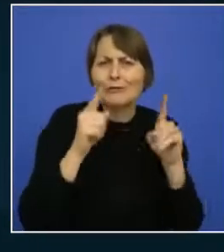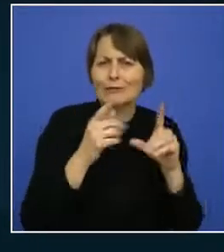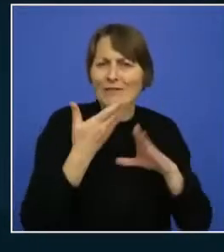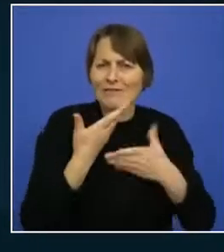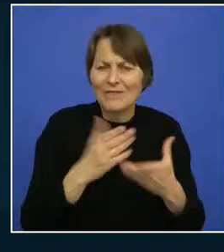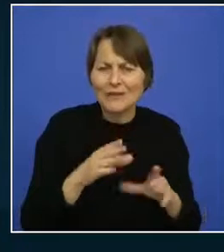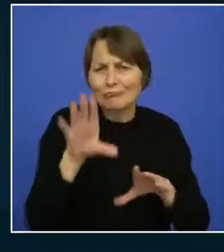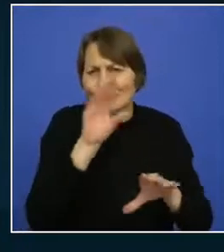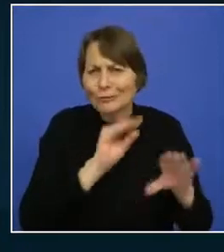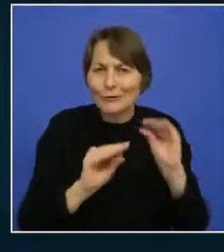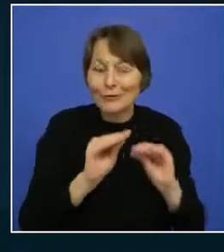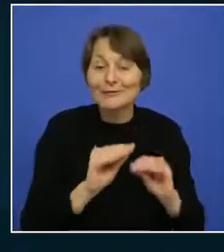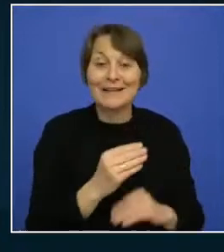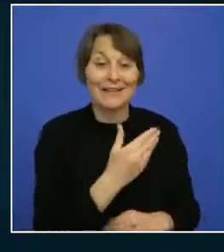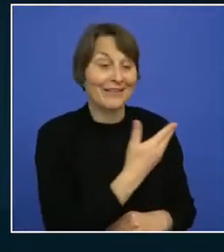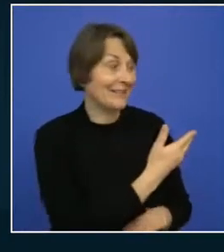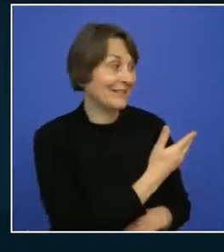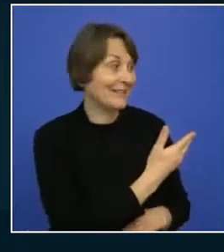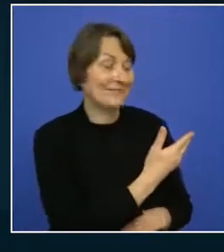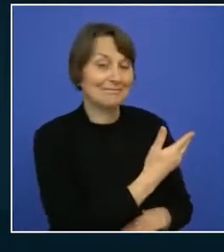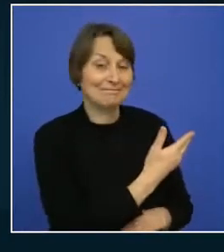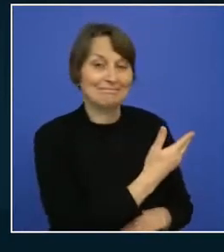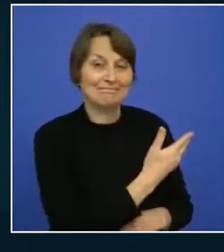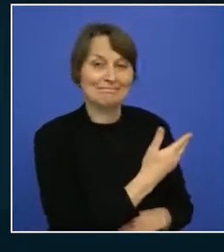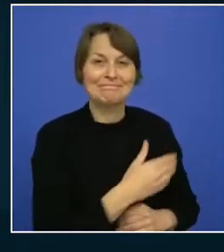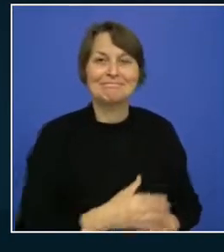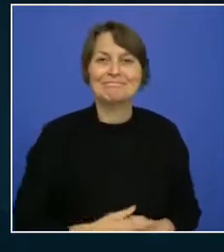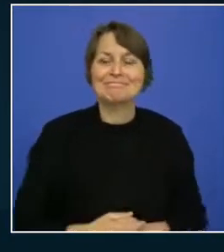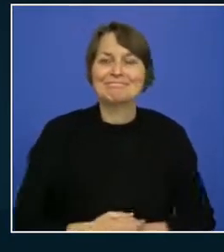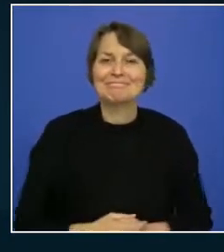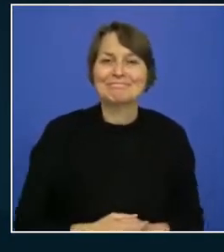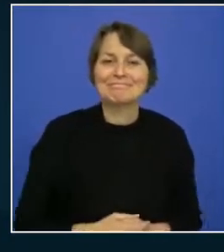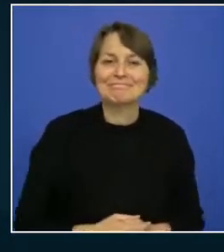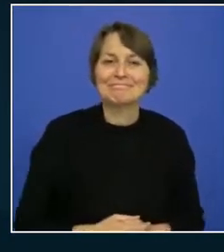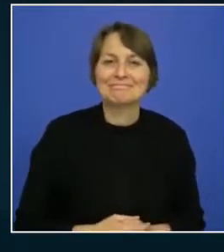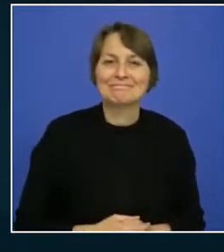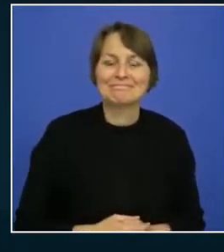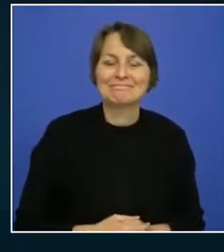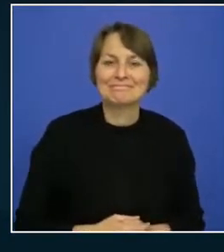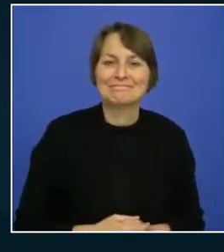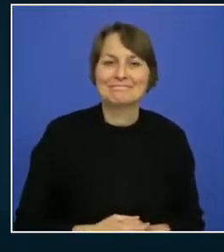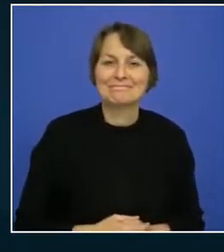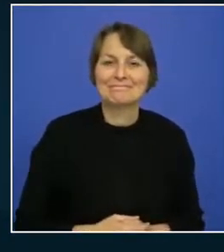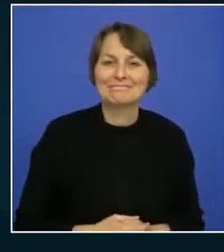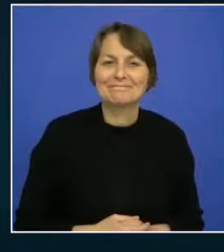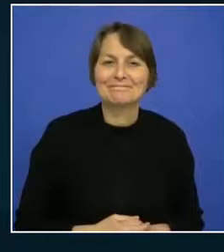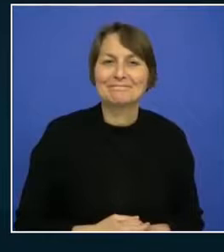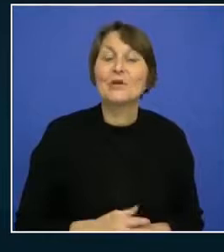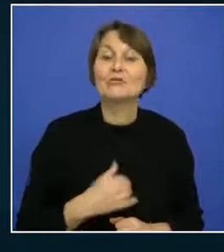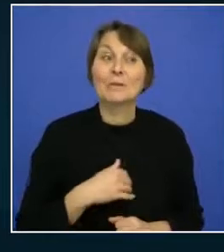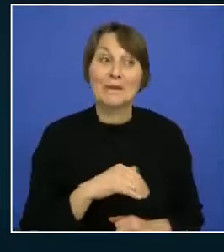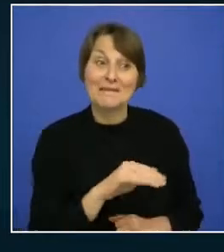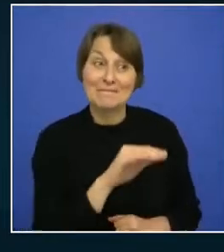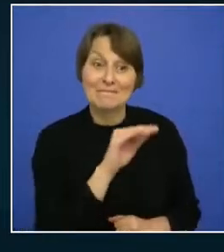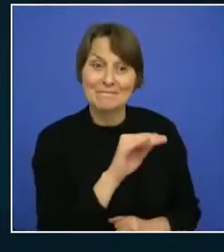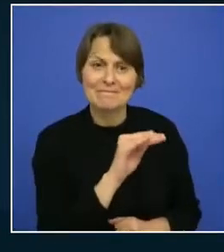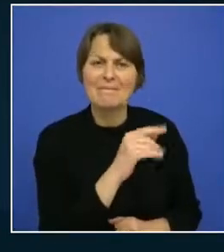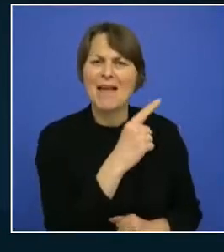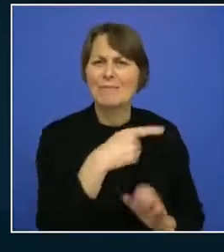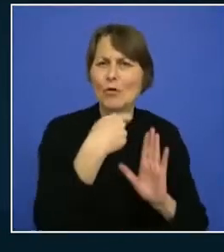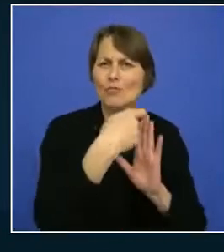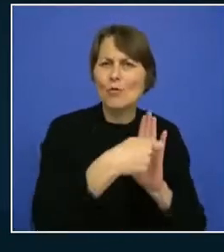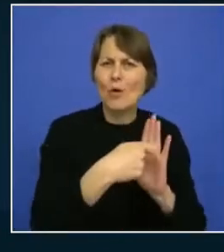was. These slides are out of order. So I reached out to the Elephant Listening Project